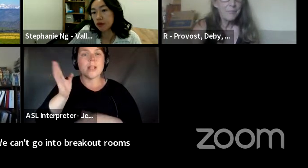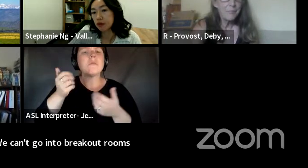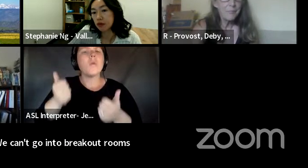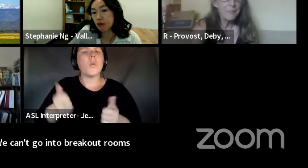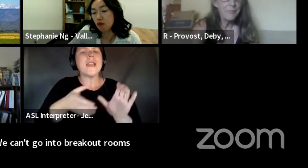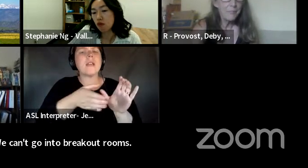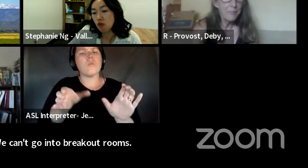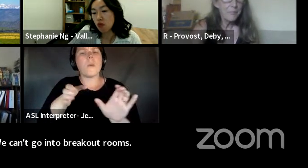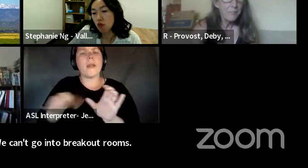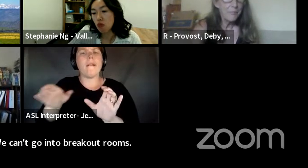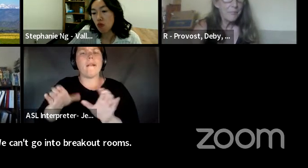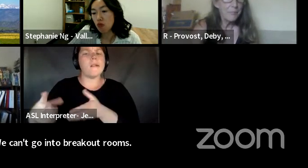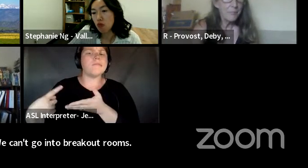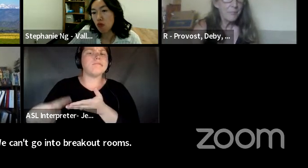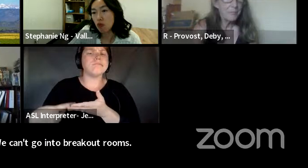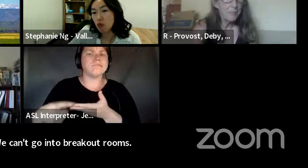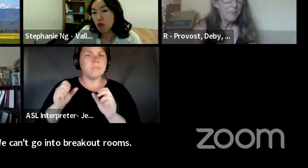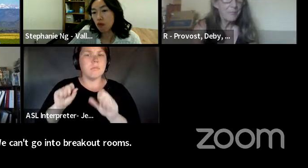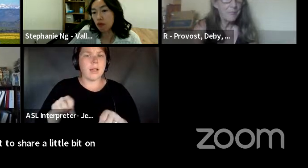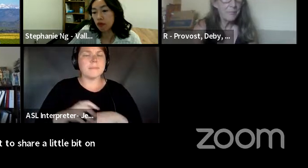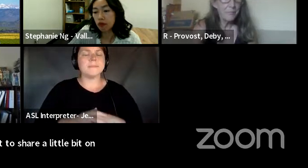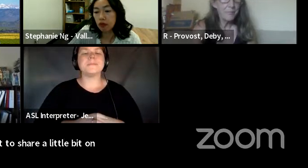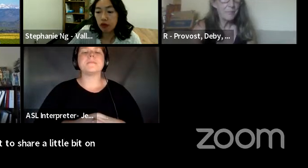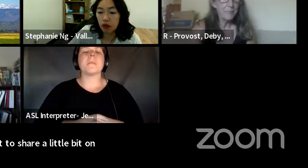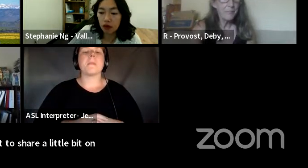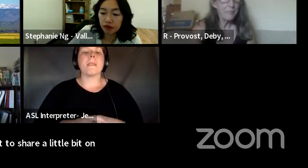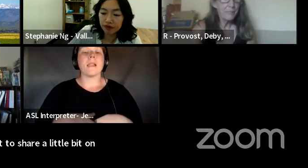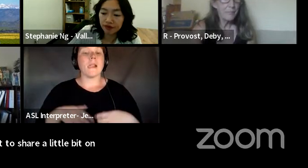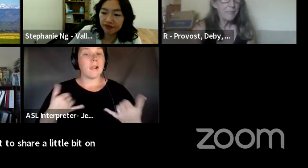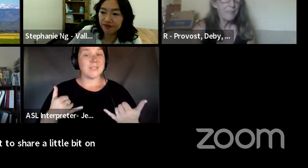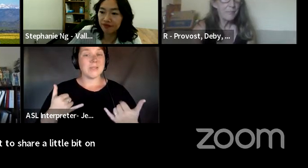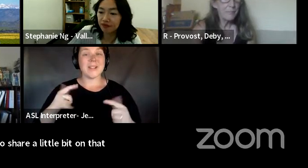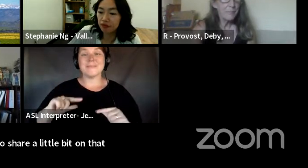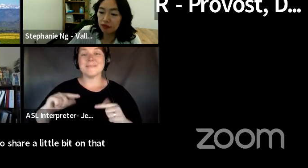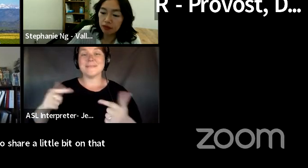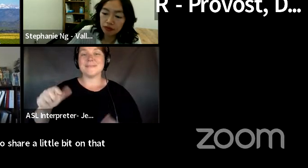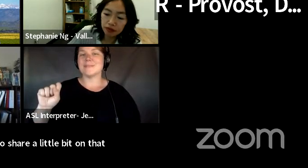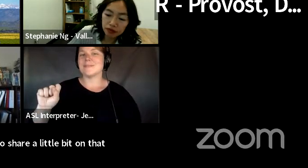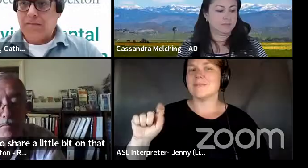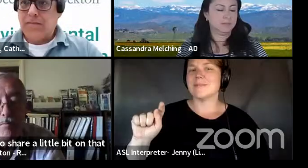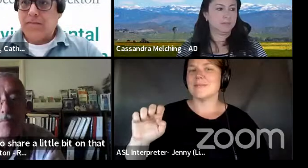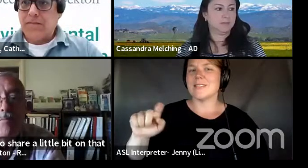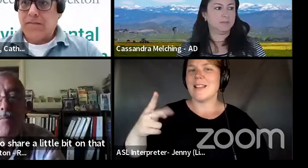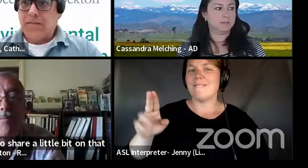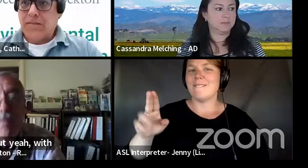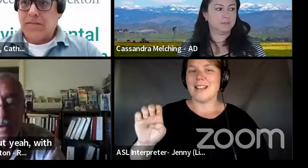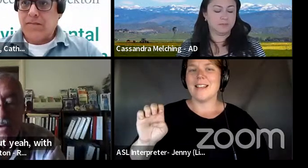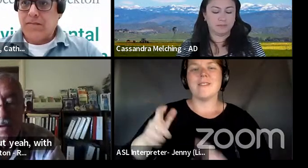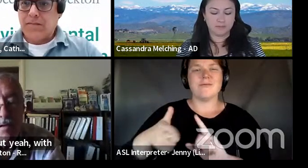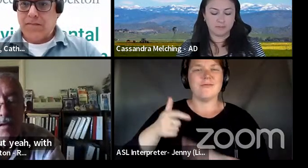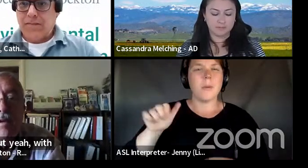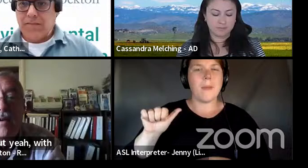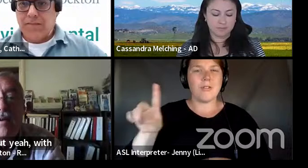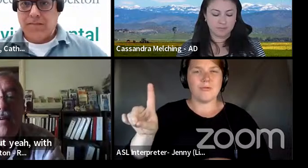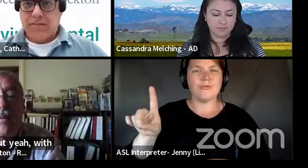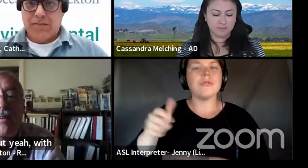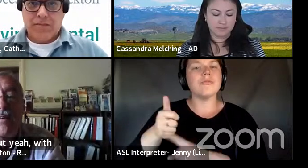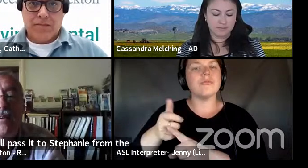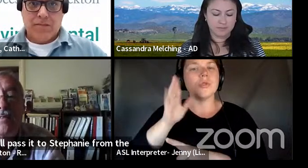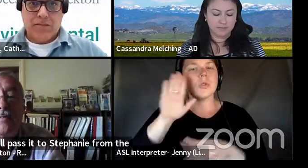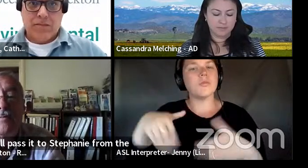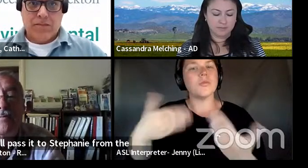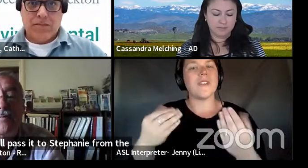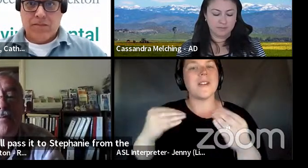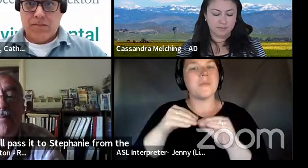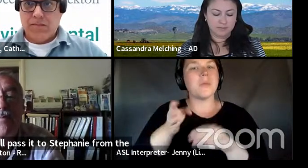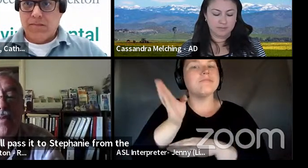that. But yeah, with that, I'll pass it to Stephanie from the Air District to provide you all with the presentation